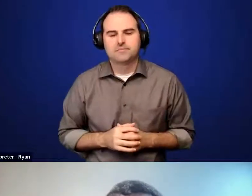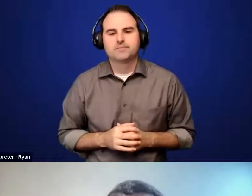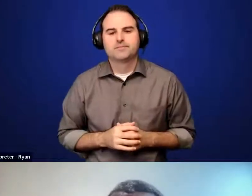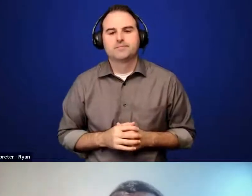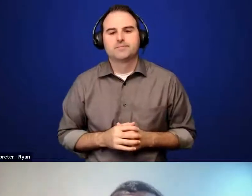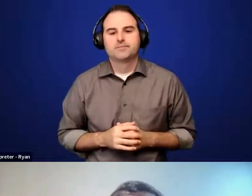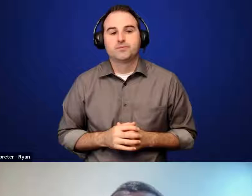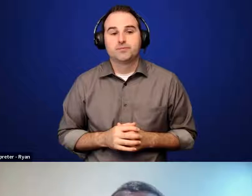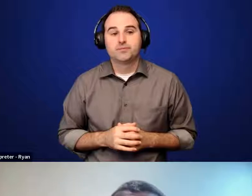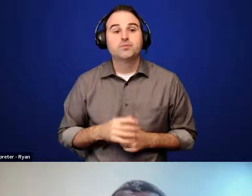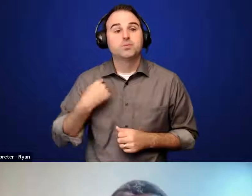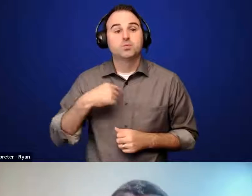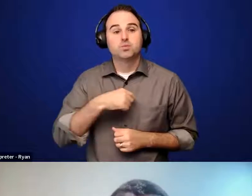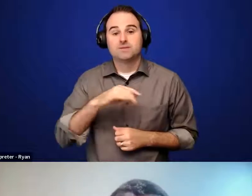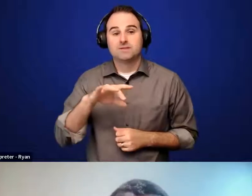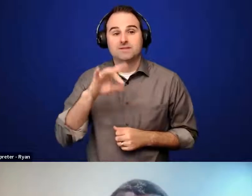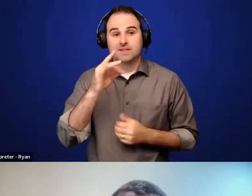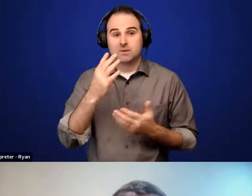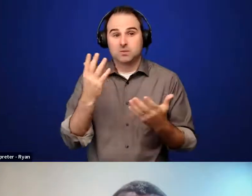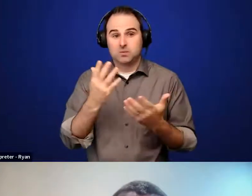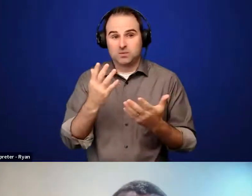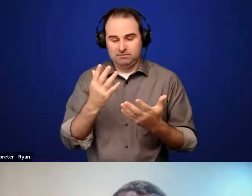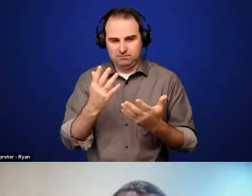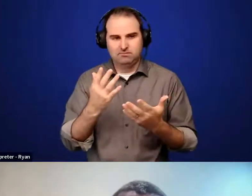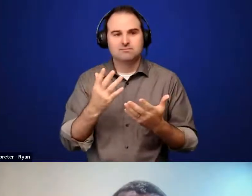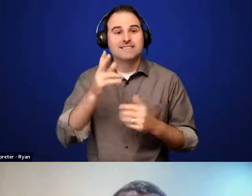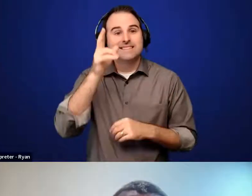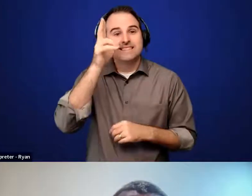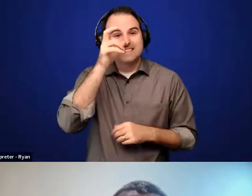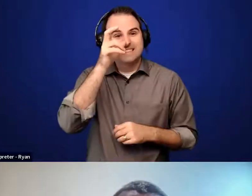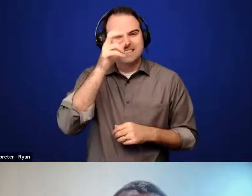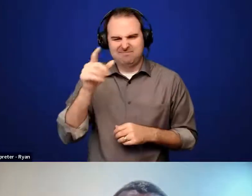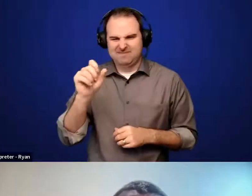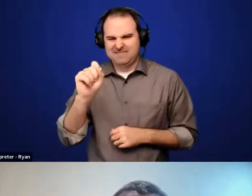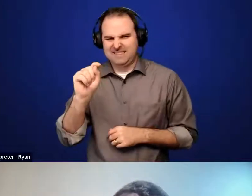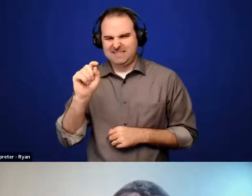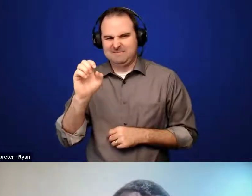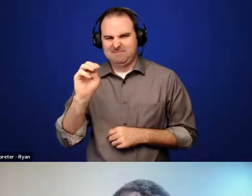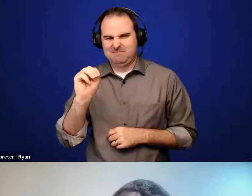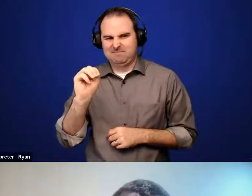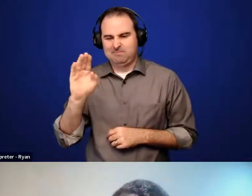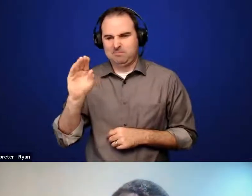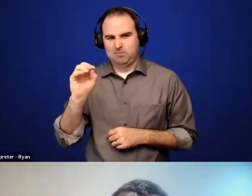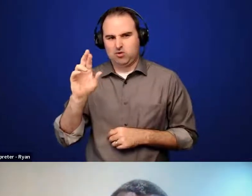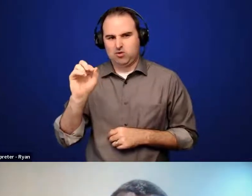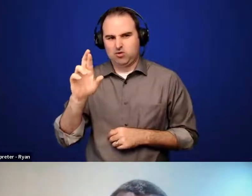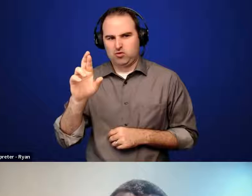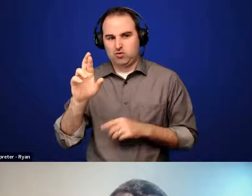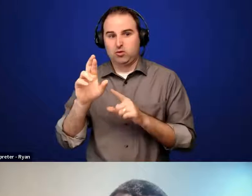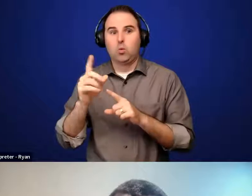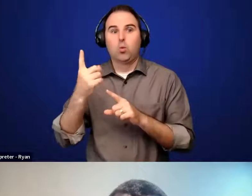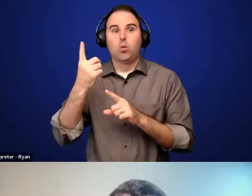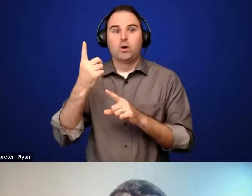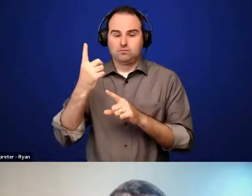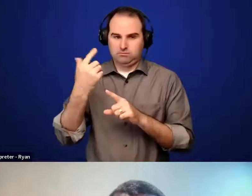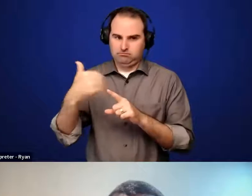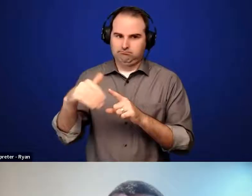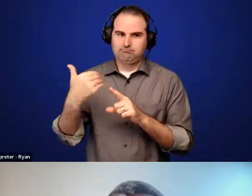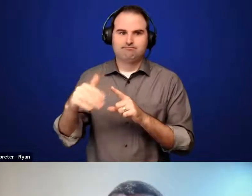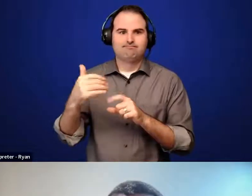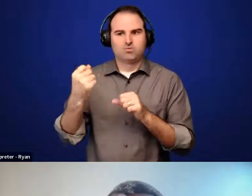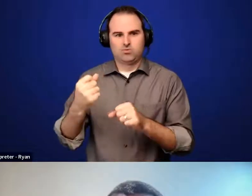insects, especially the stem borers, who are one of the main pests in southern part of